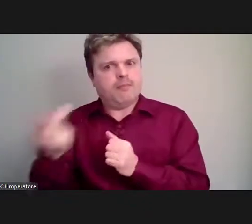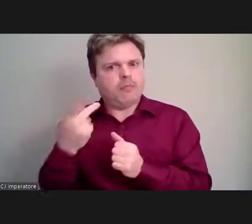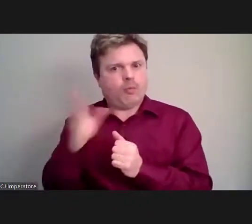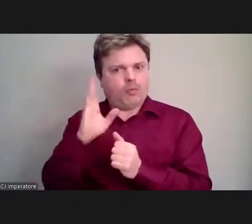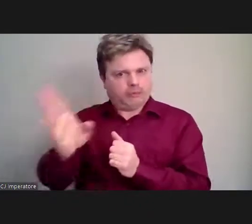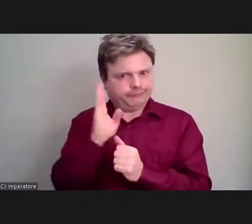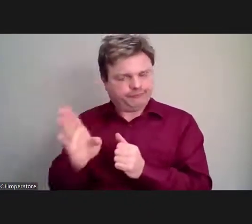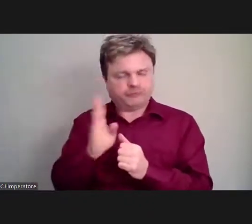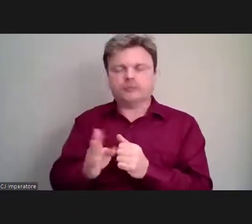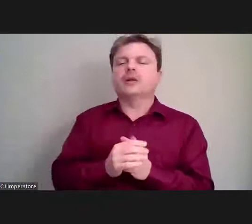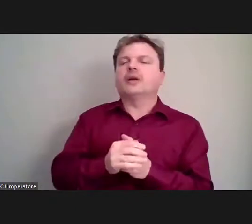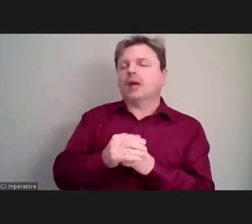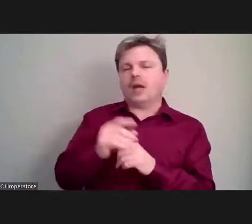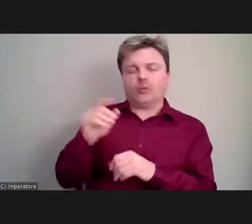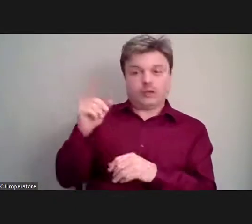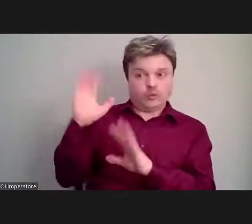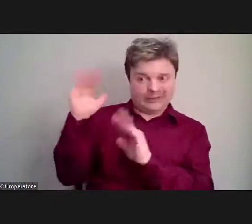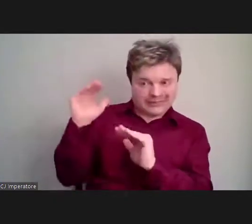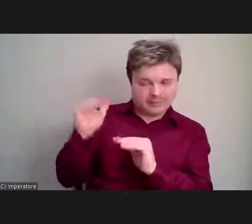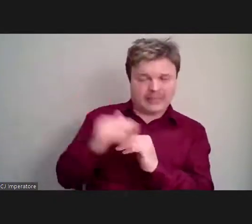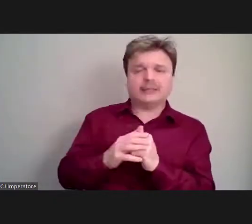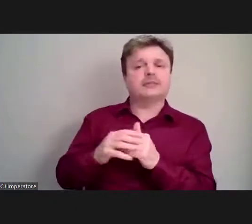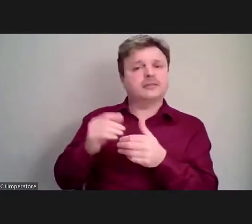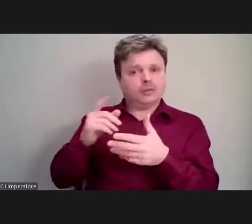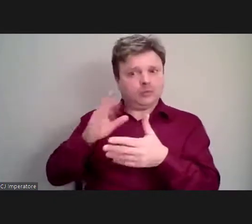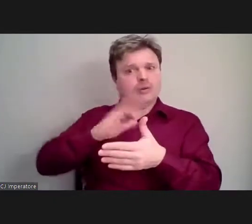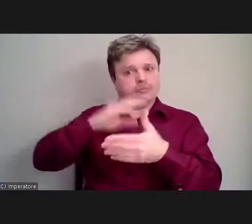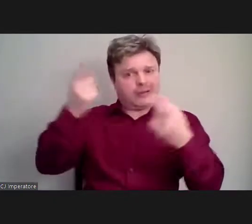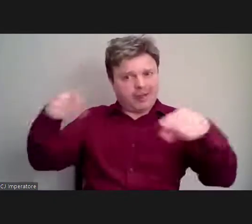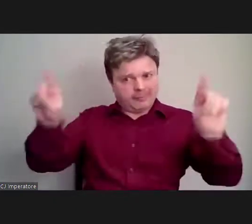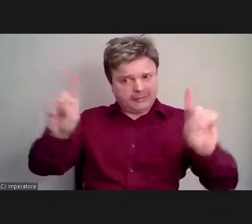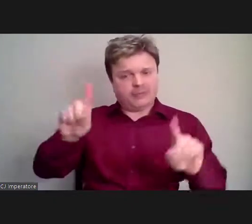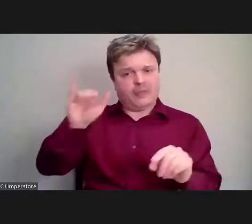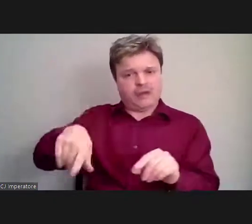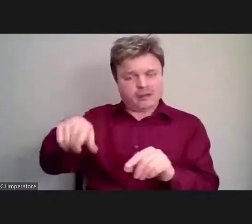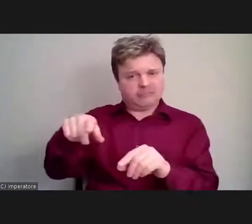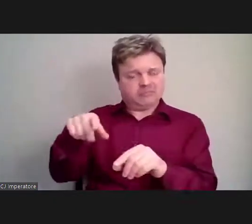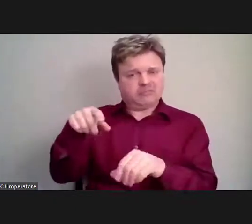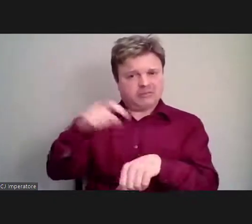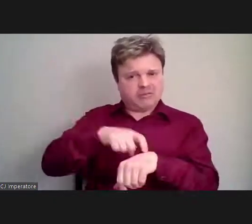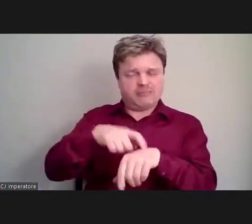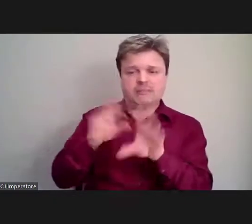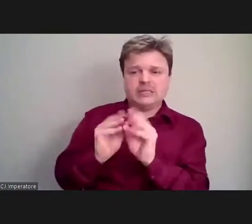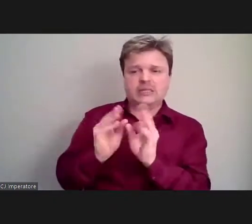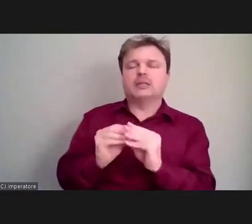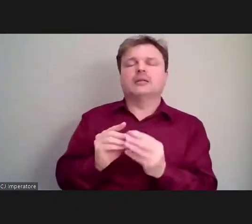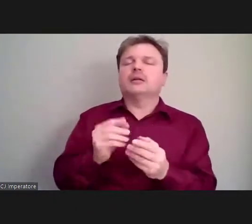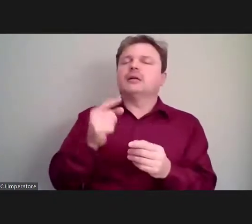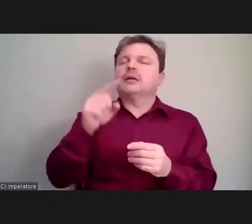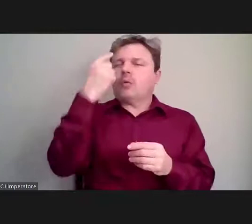have. Always ask, is there some way we can make this